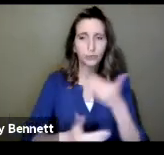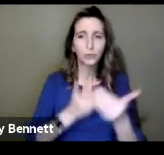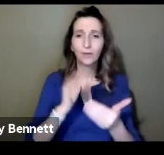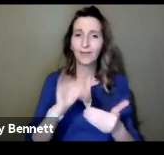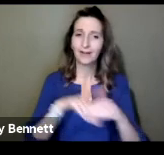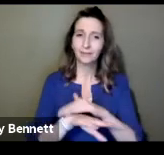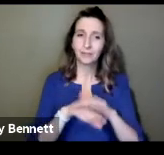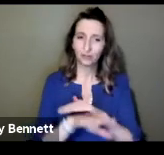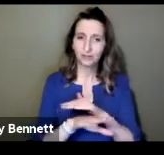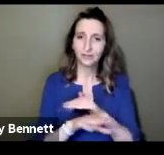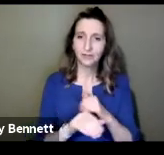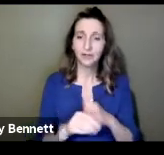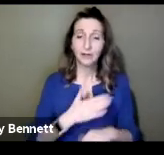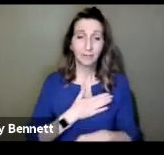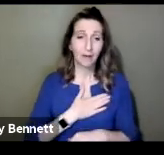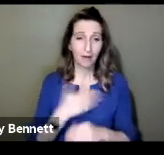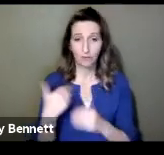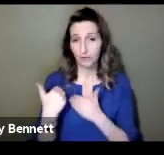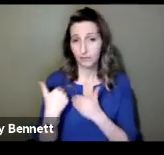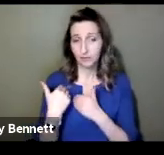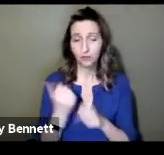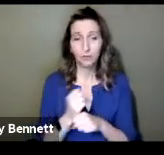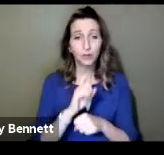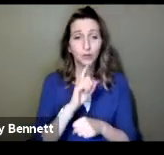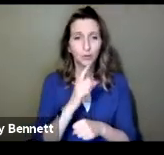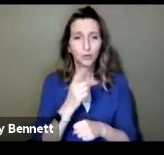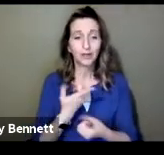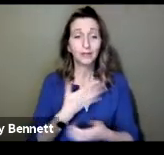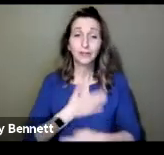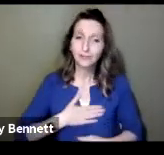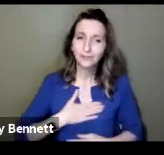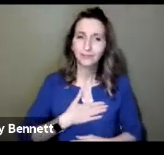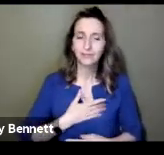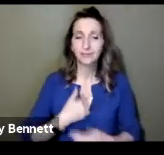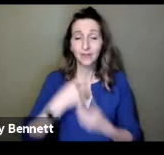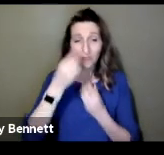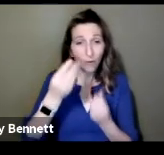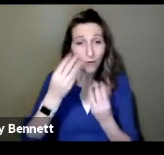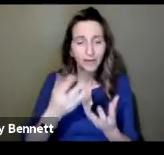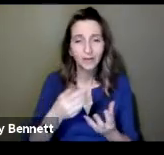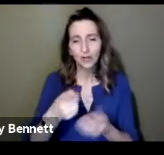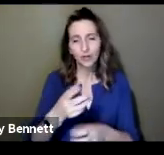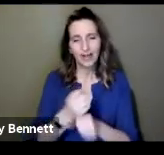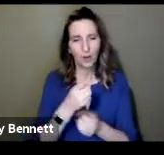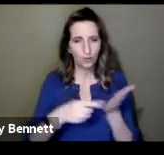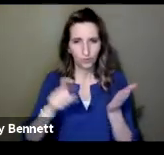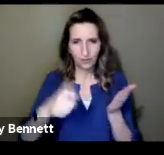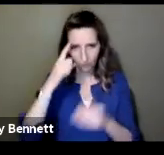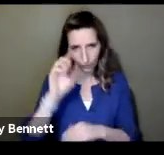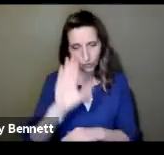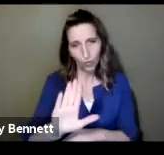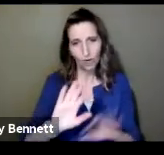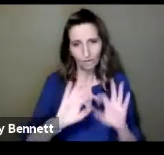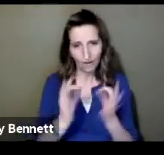journey. And my job is to make sure that it's pleasurable, it's informative, and you are getting what you need for your family and your